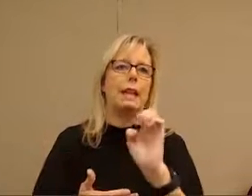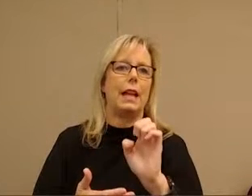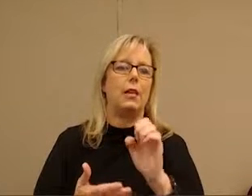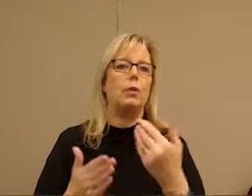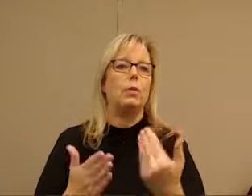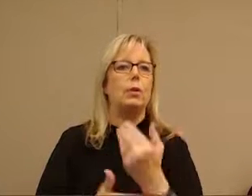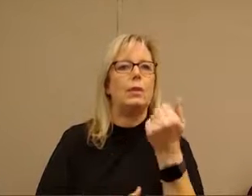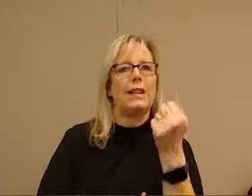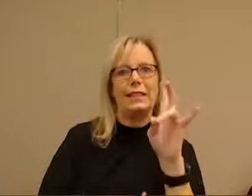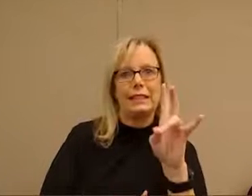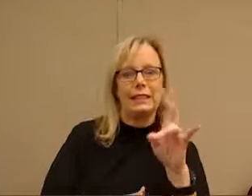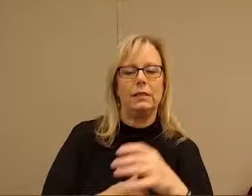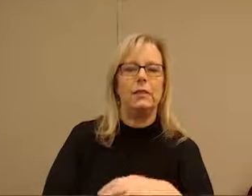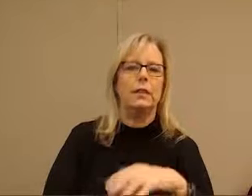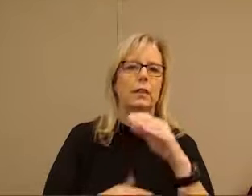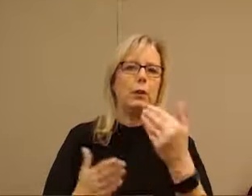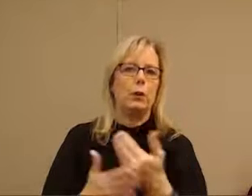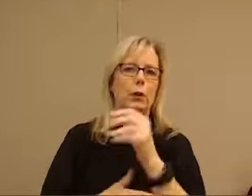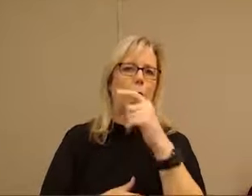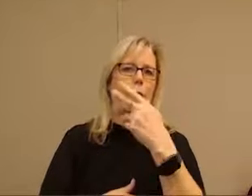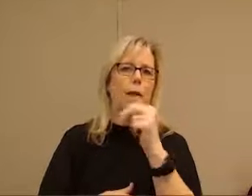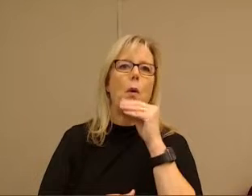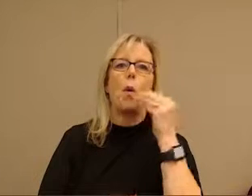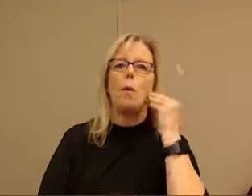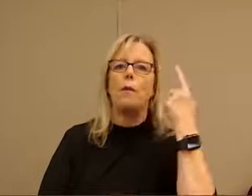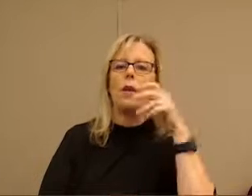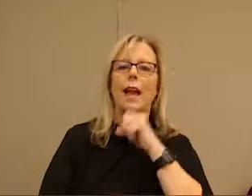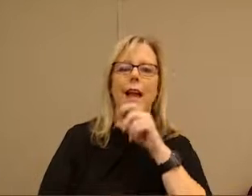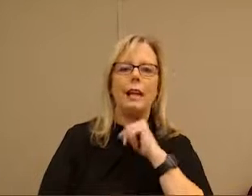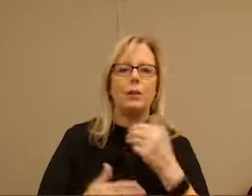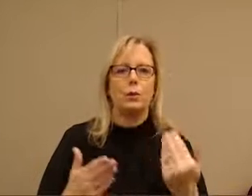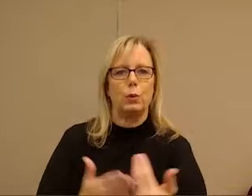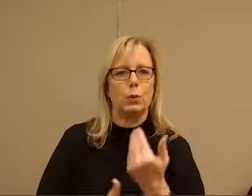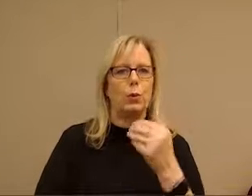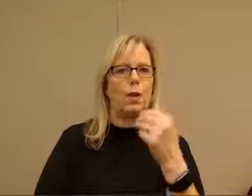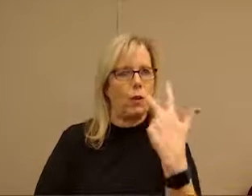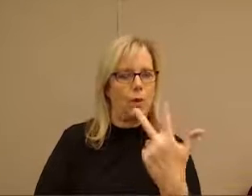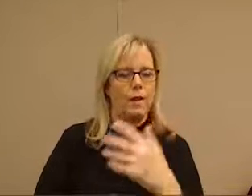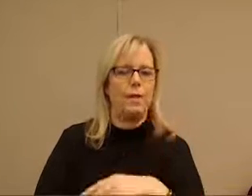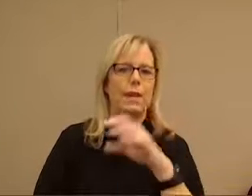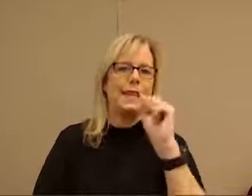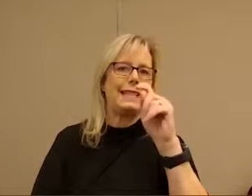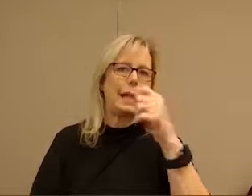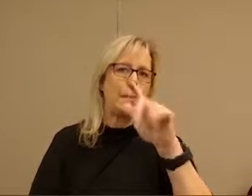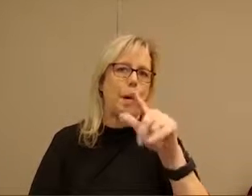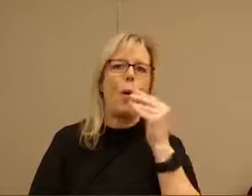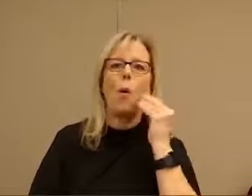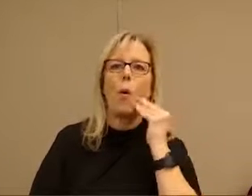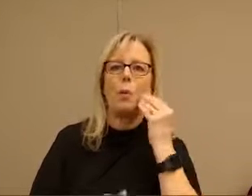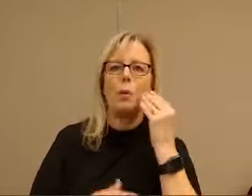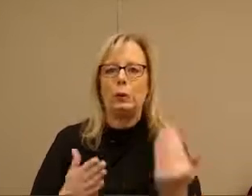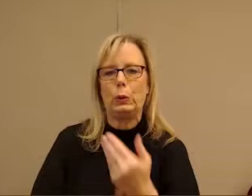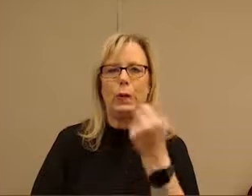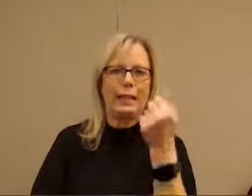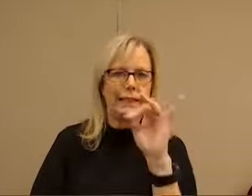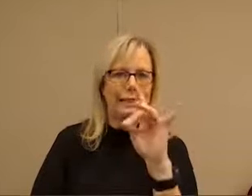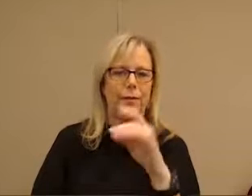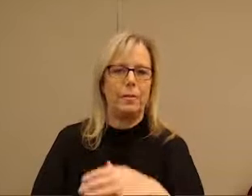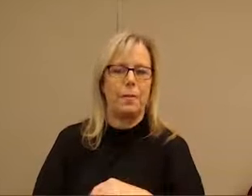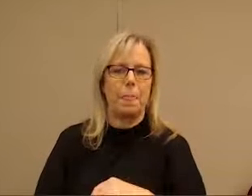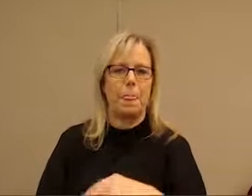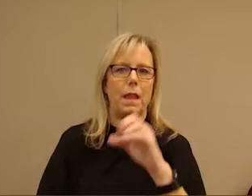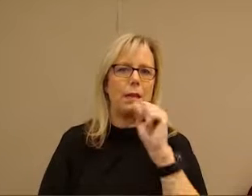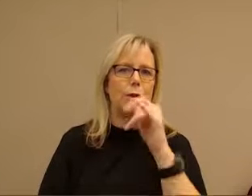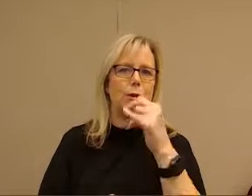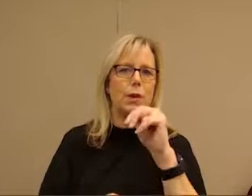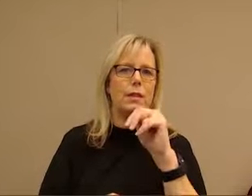17 cases. New Athens Home for the Aged, 3 cases. St. Paul's Home, 18 new cases.